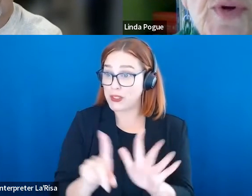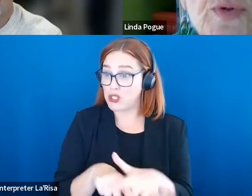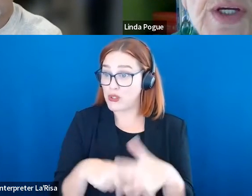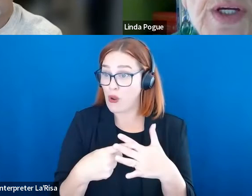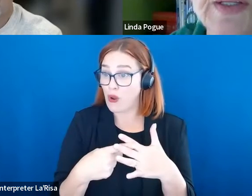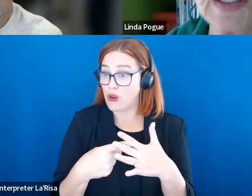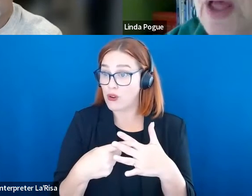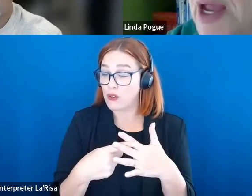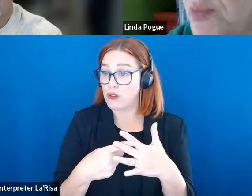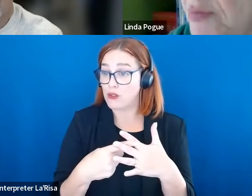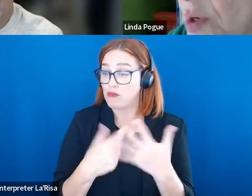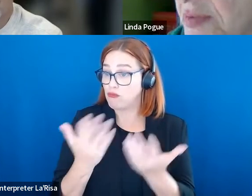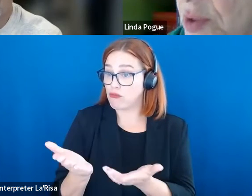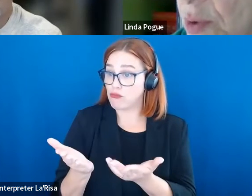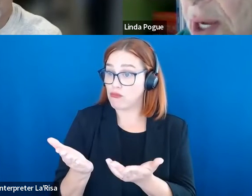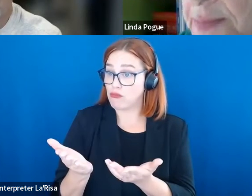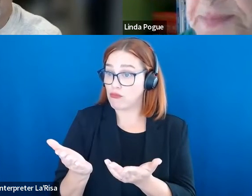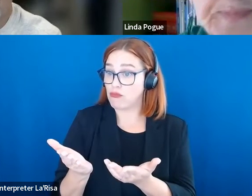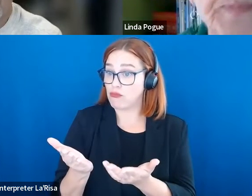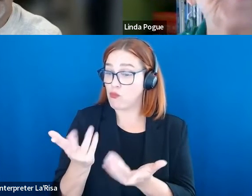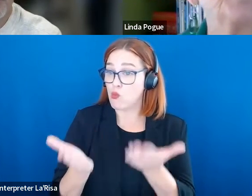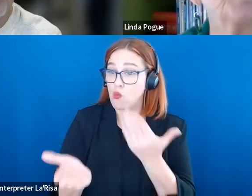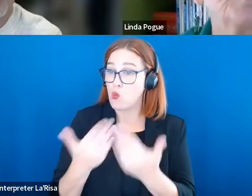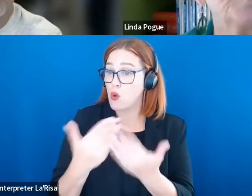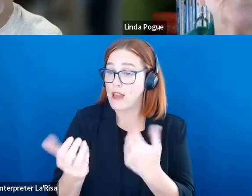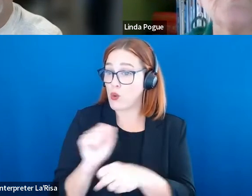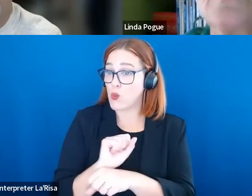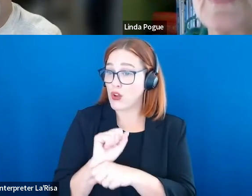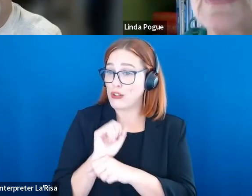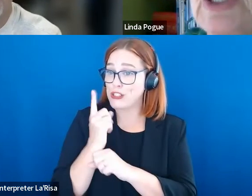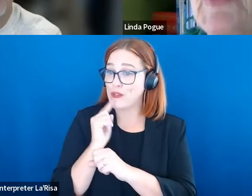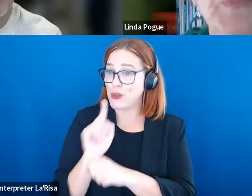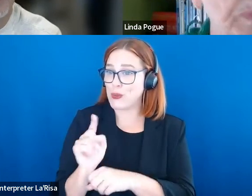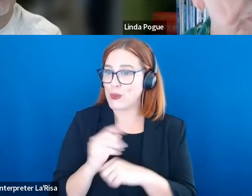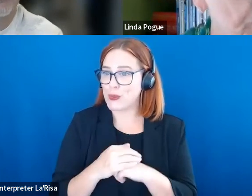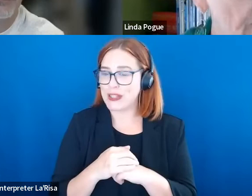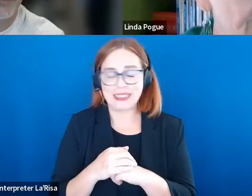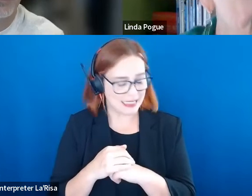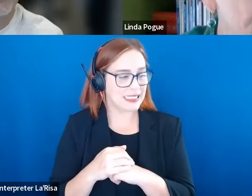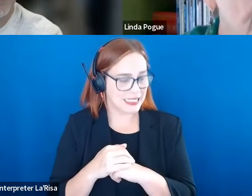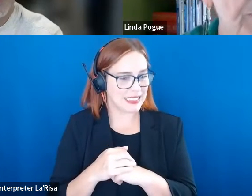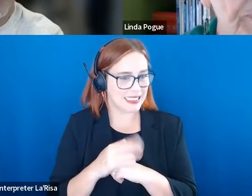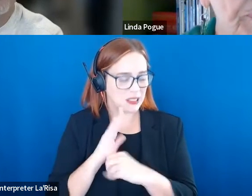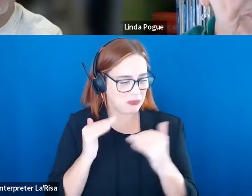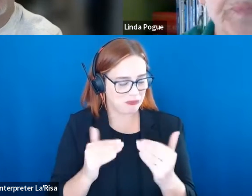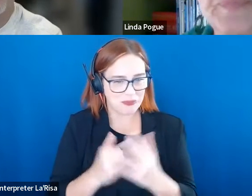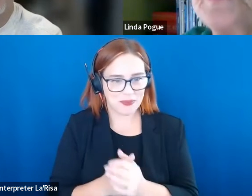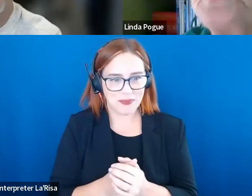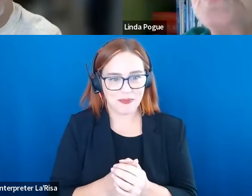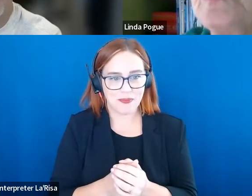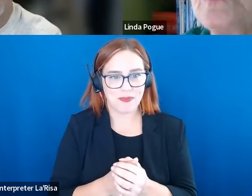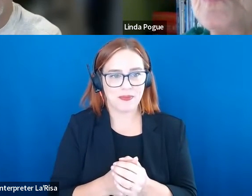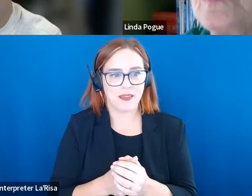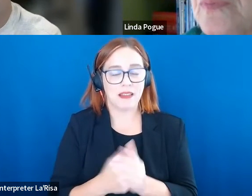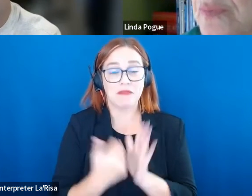want to review the slide? Whatever works for you, Kyle. No. So thank you, Linda. Yes, I'll start it off. So I just